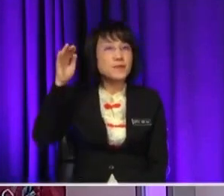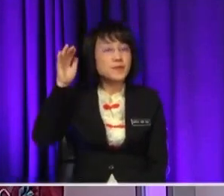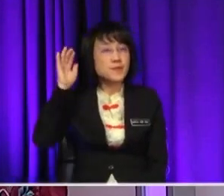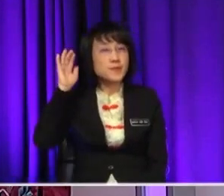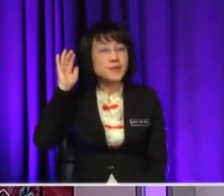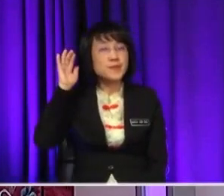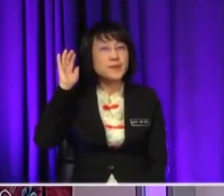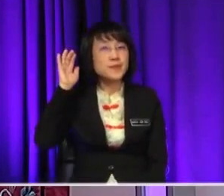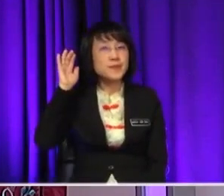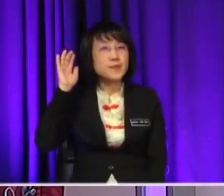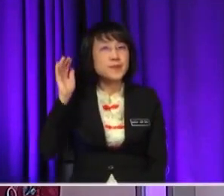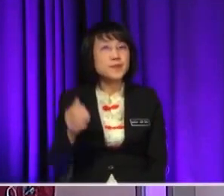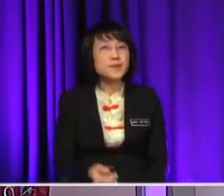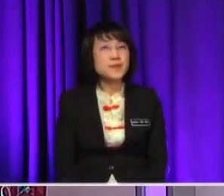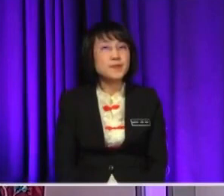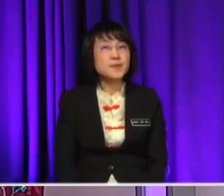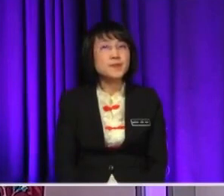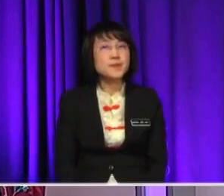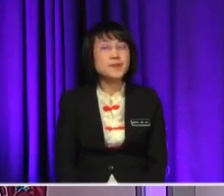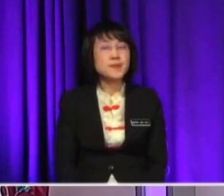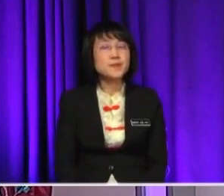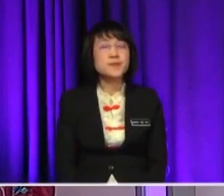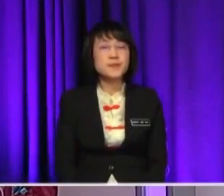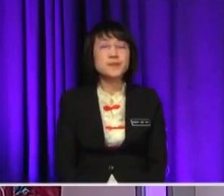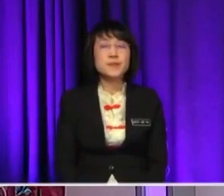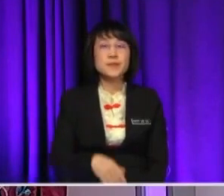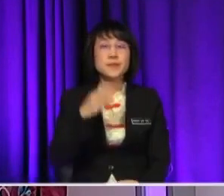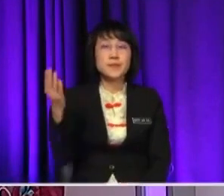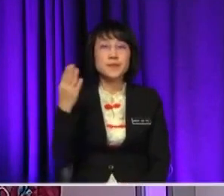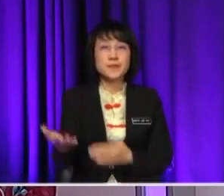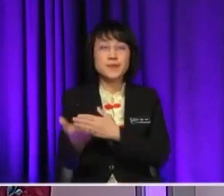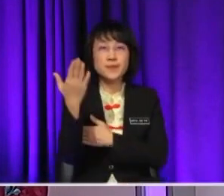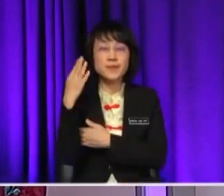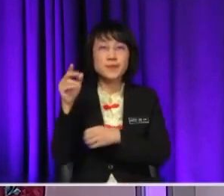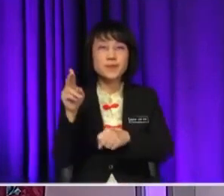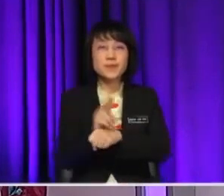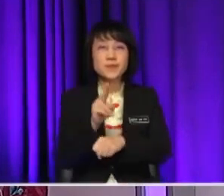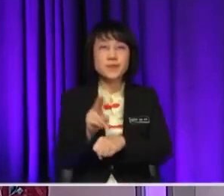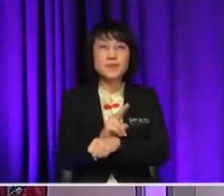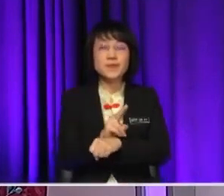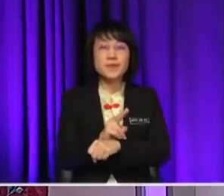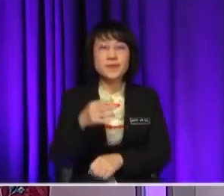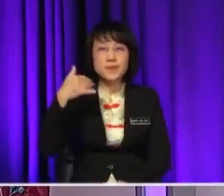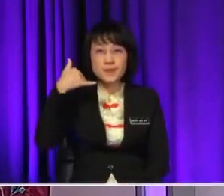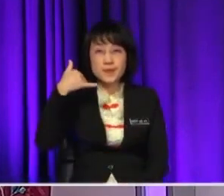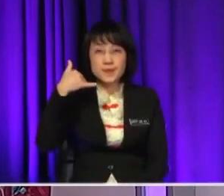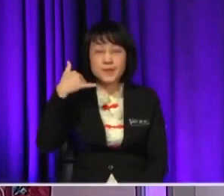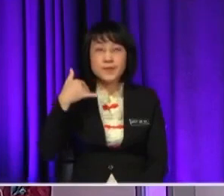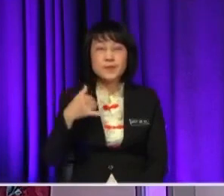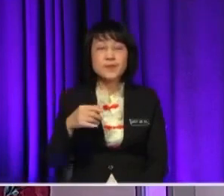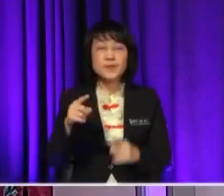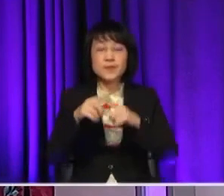now most of us use handphones to wake us up in the morning. Yep. But if you have that typical alarm